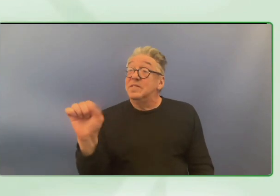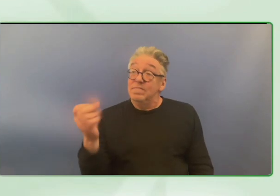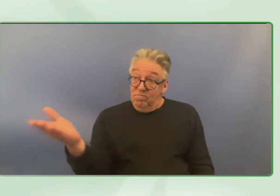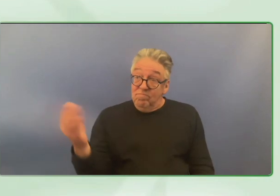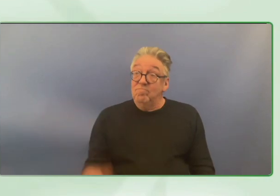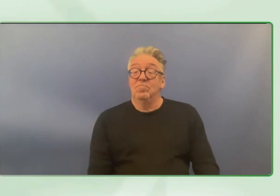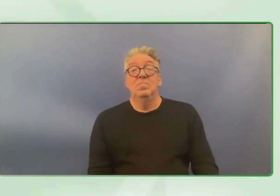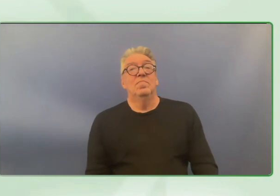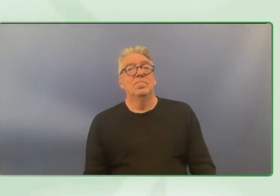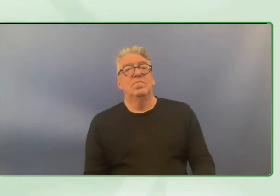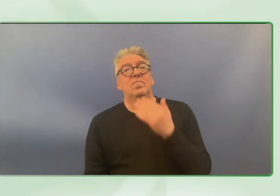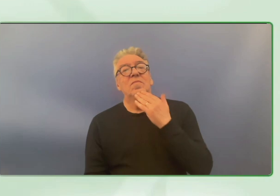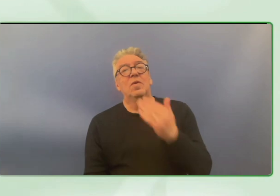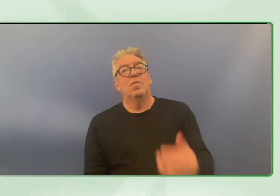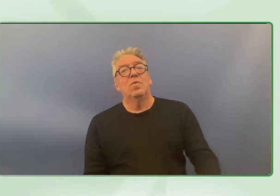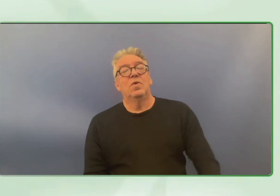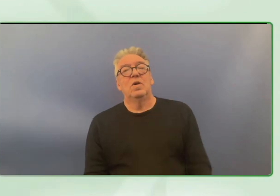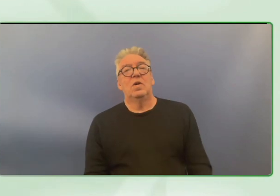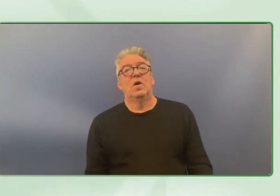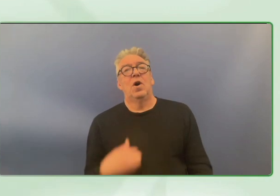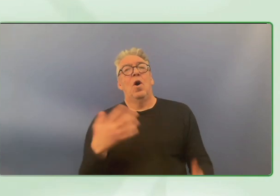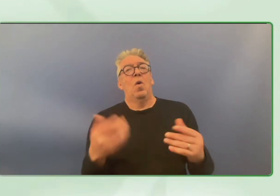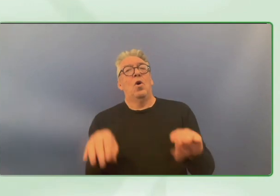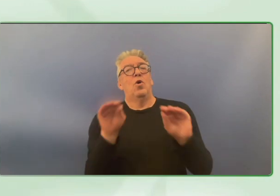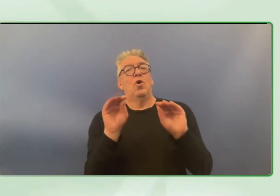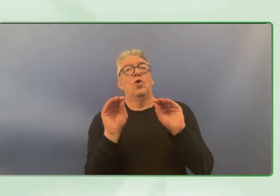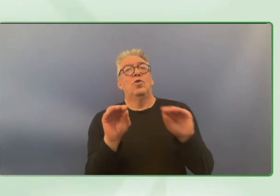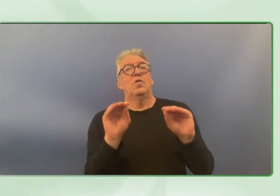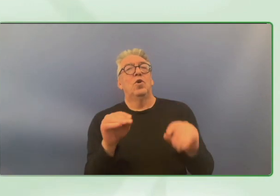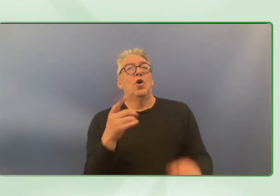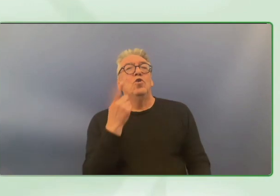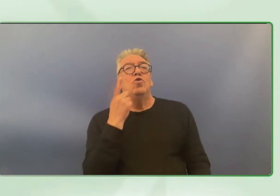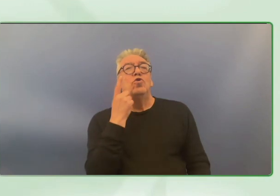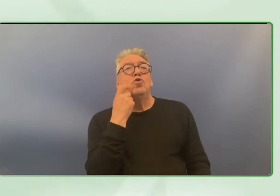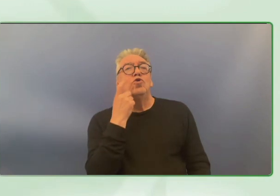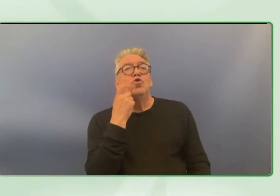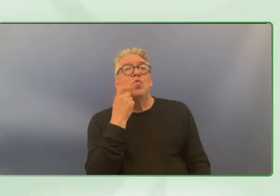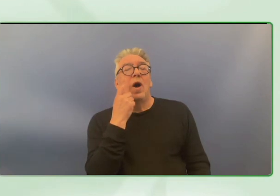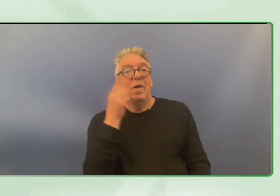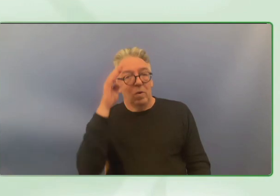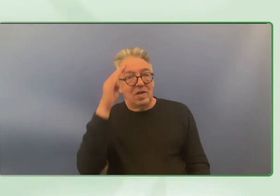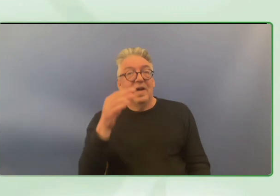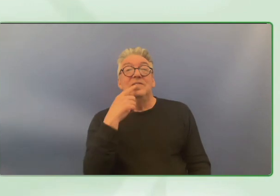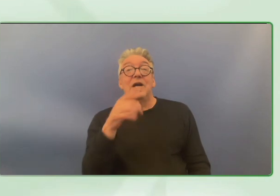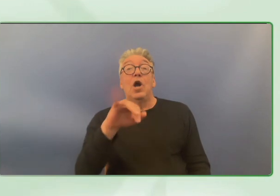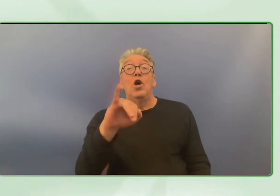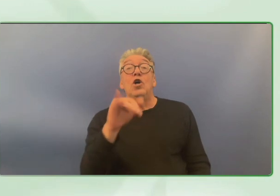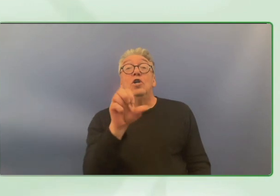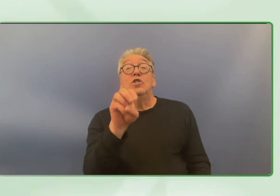Thank you. I want to teach you Kiswahili salutation. So if I say jambo, you say jambo back.